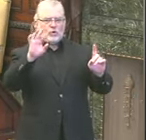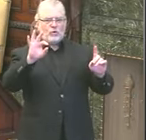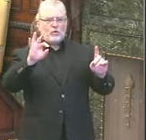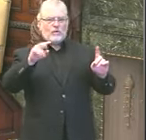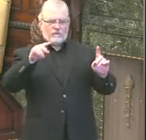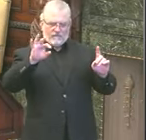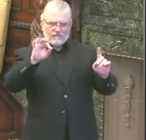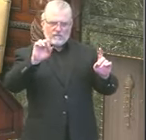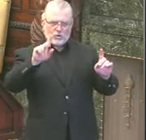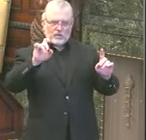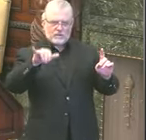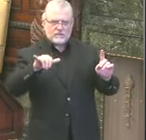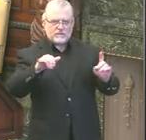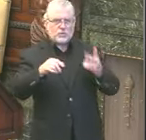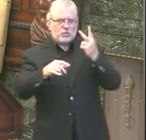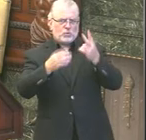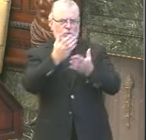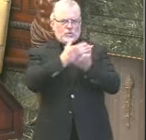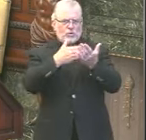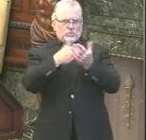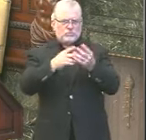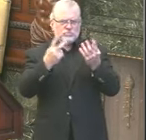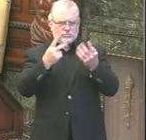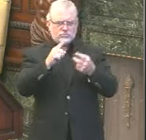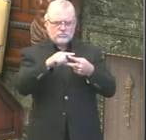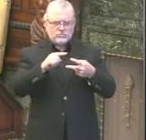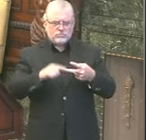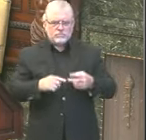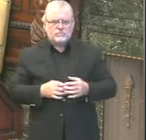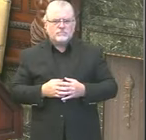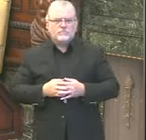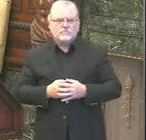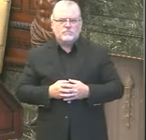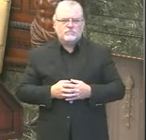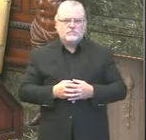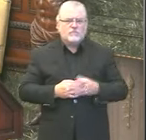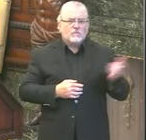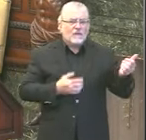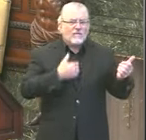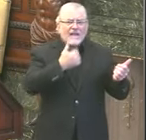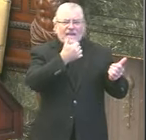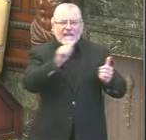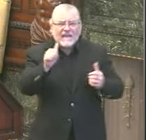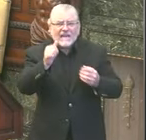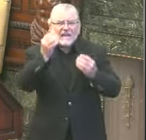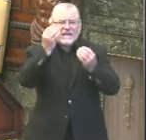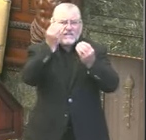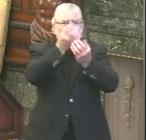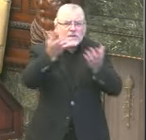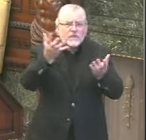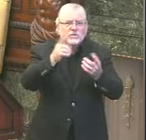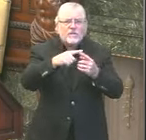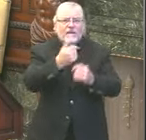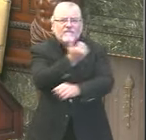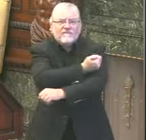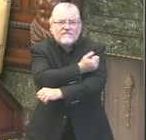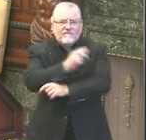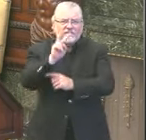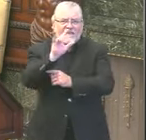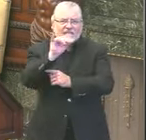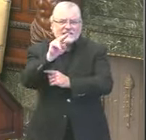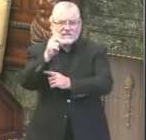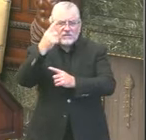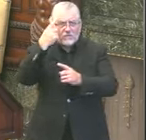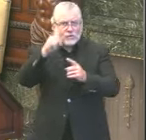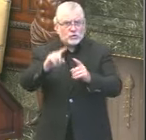one is if you have any information about the vaccination rate for children, if their numbers are down, and if this is